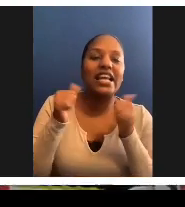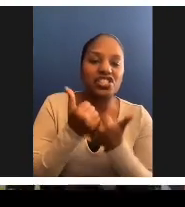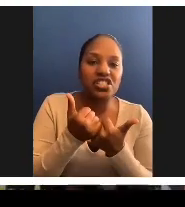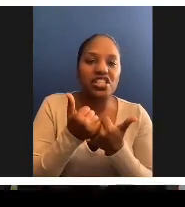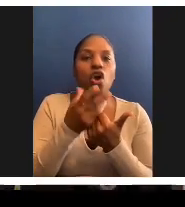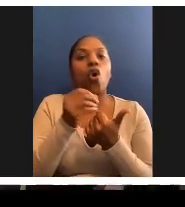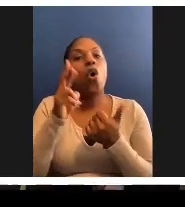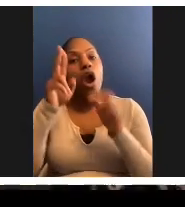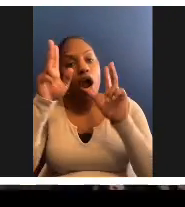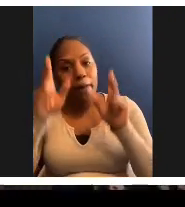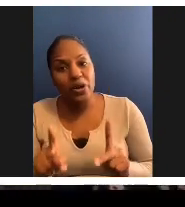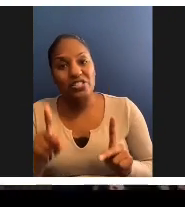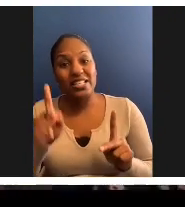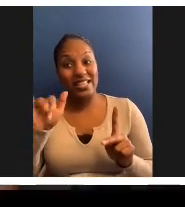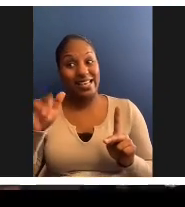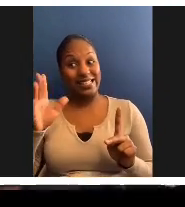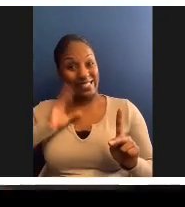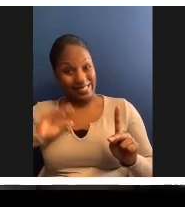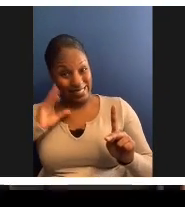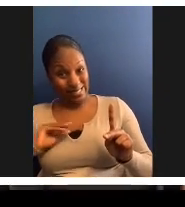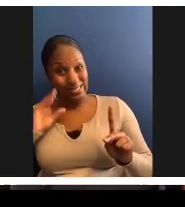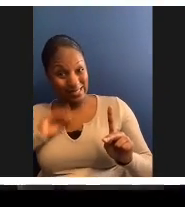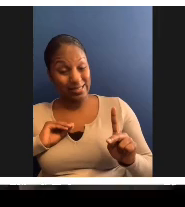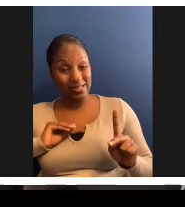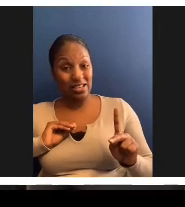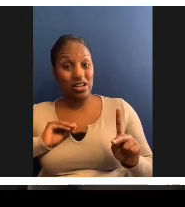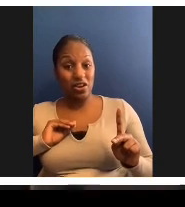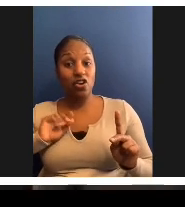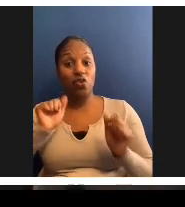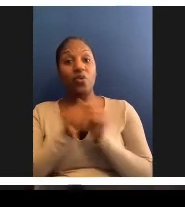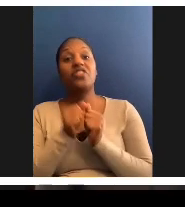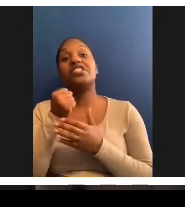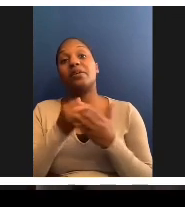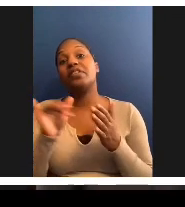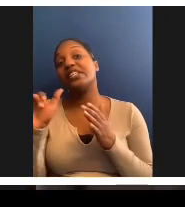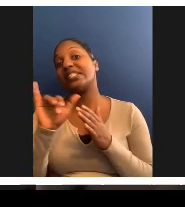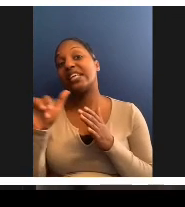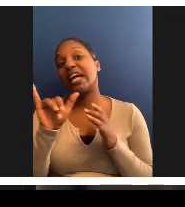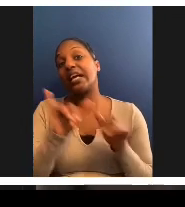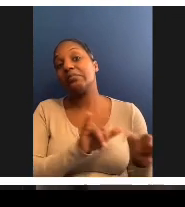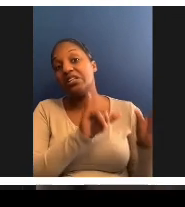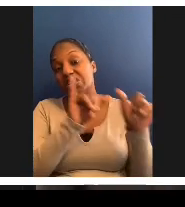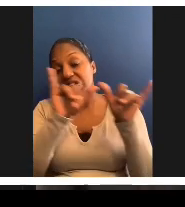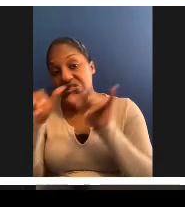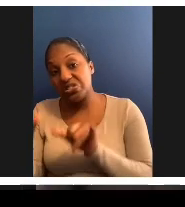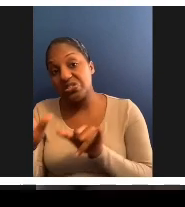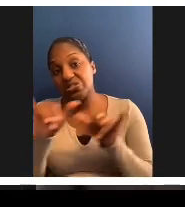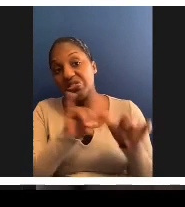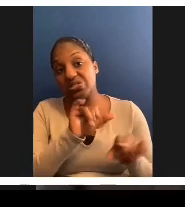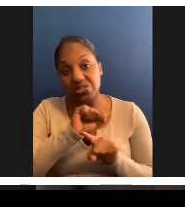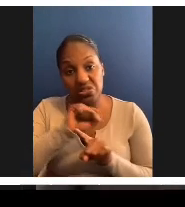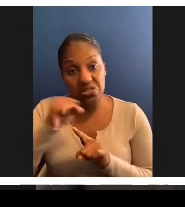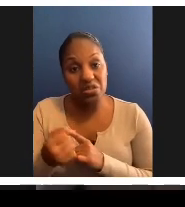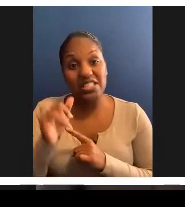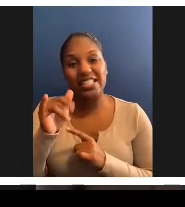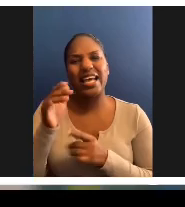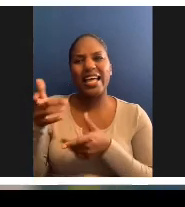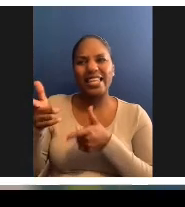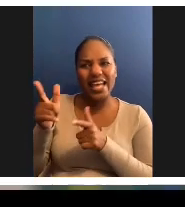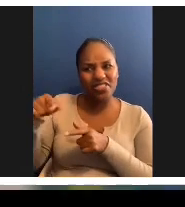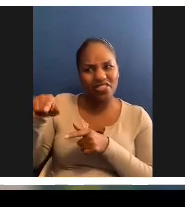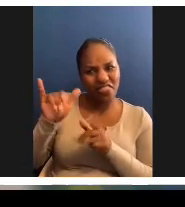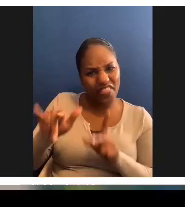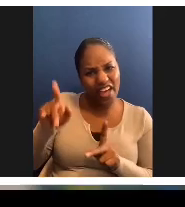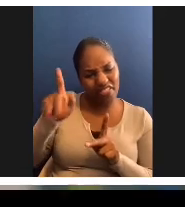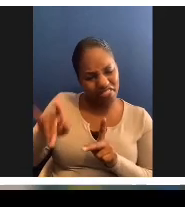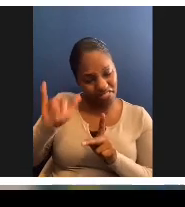person who has walked the walk with some of the same situations and allow them to help guide you. You